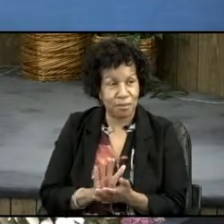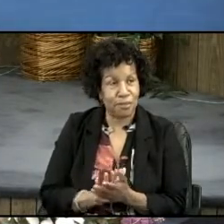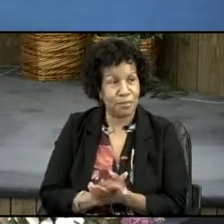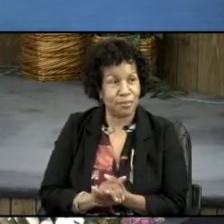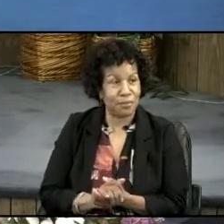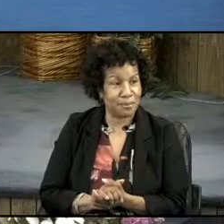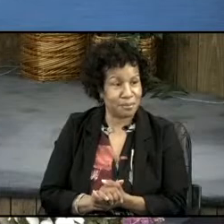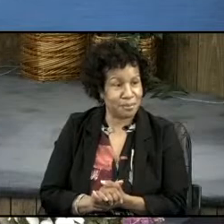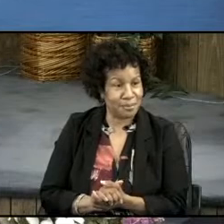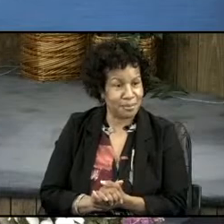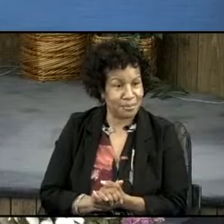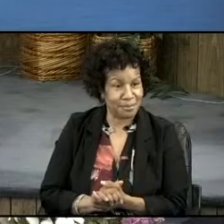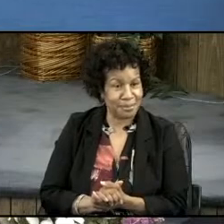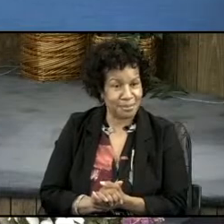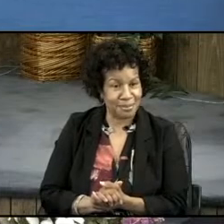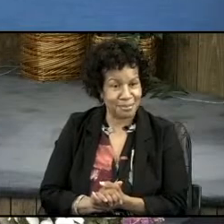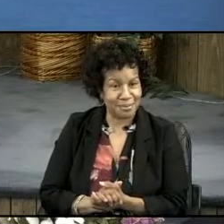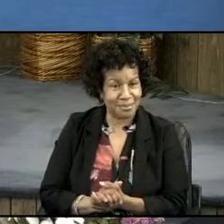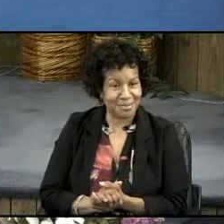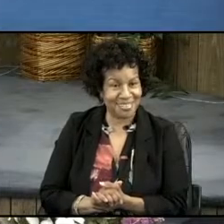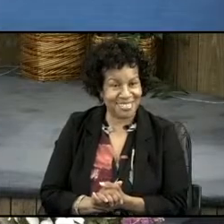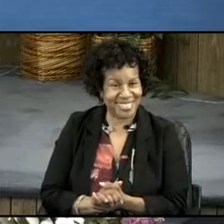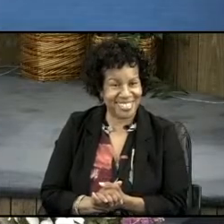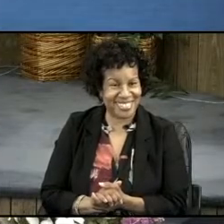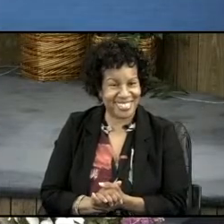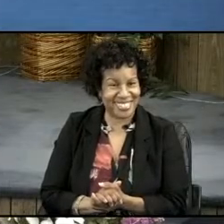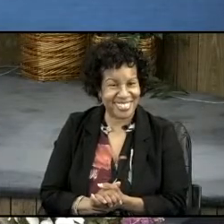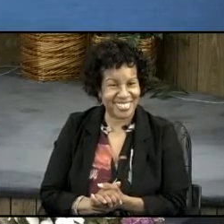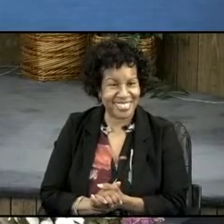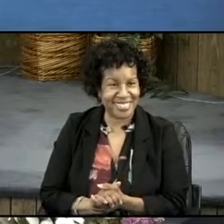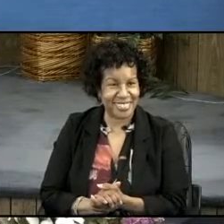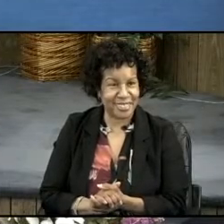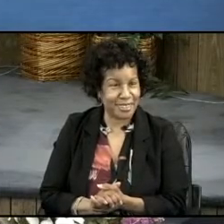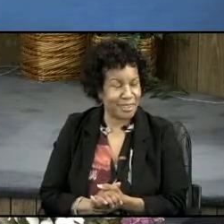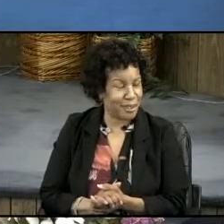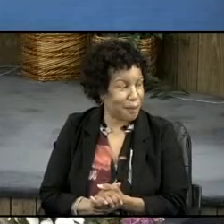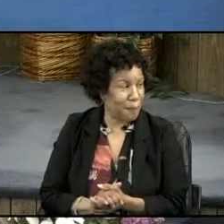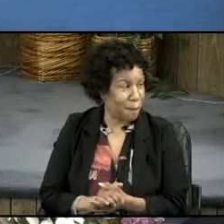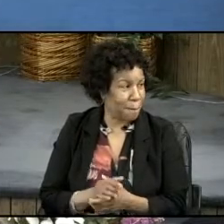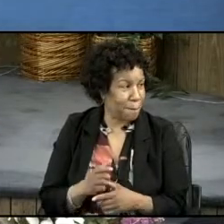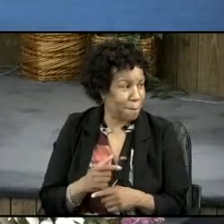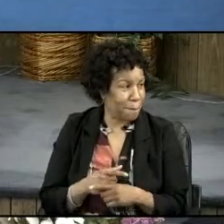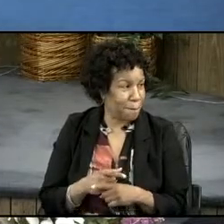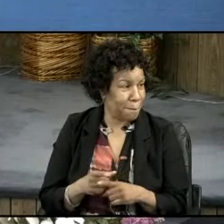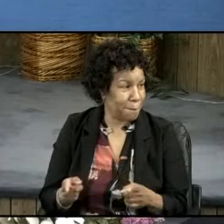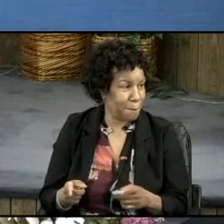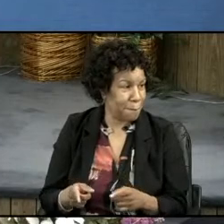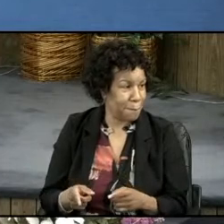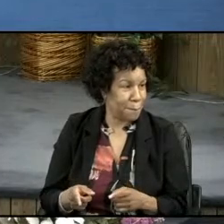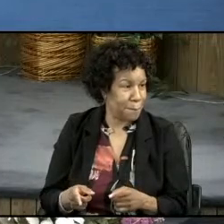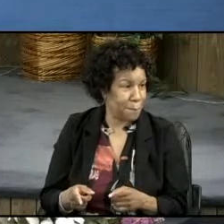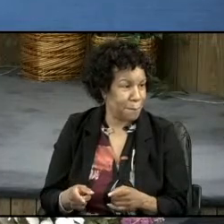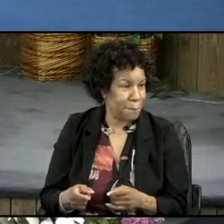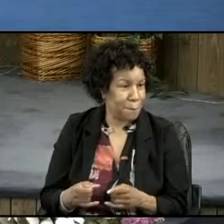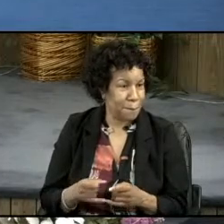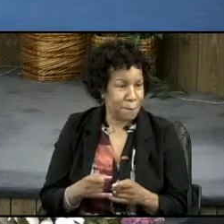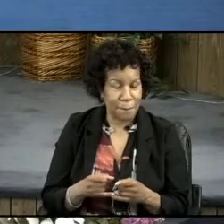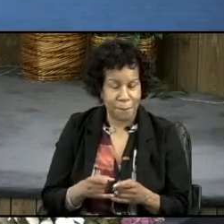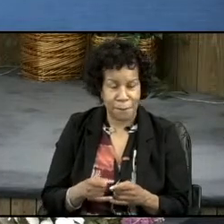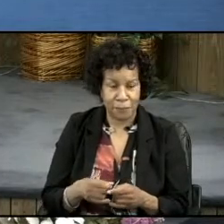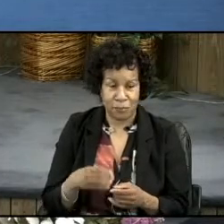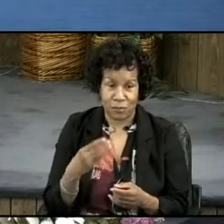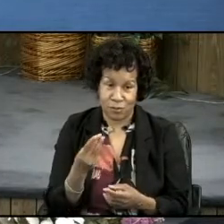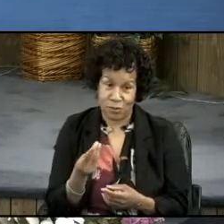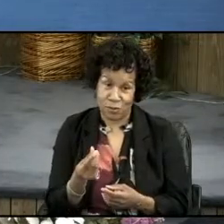I'm just picking on y'all. Don't get mad. But this is what array means. Array is there are a few